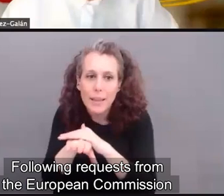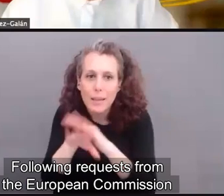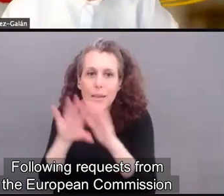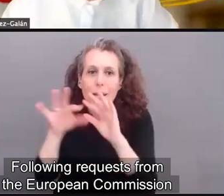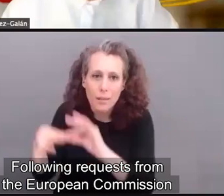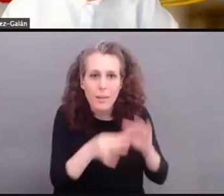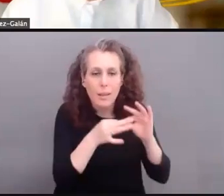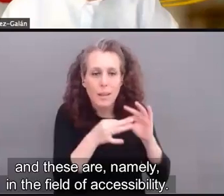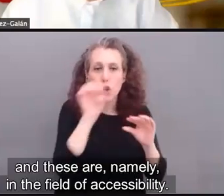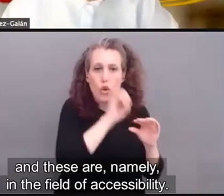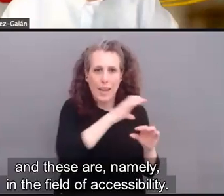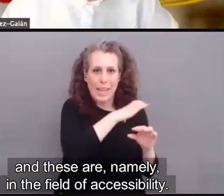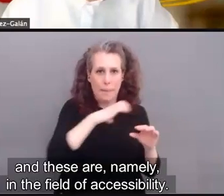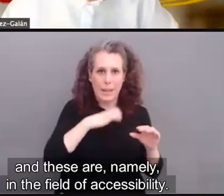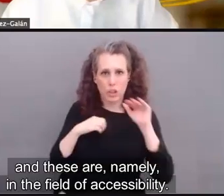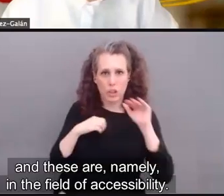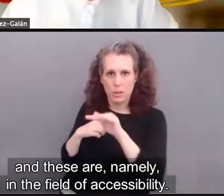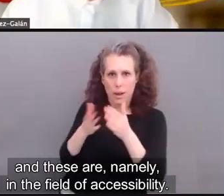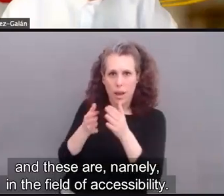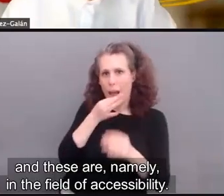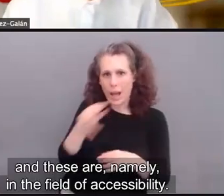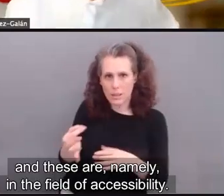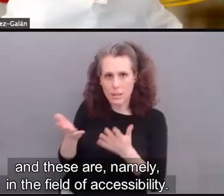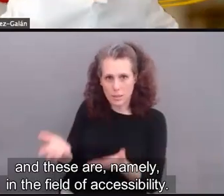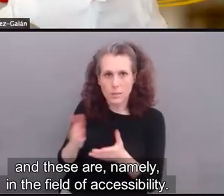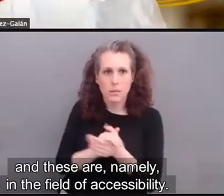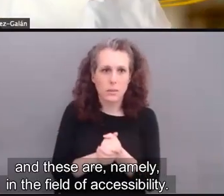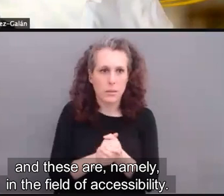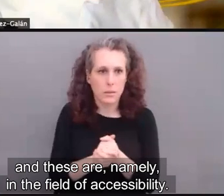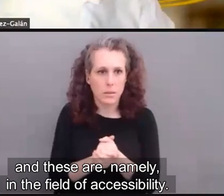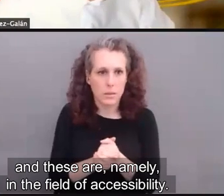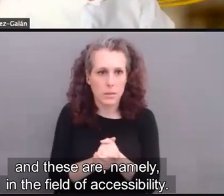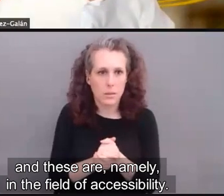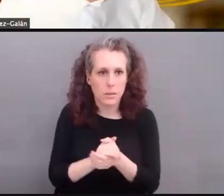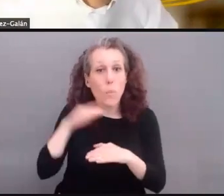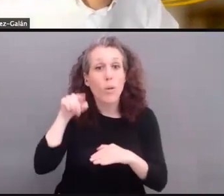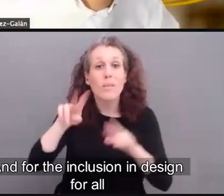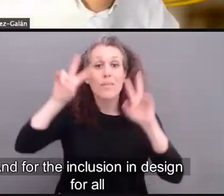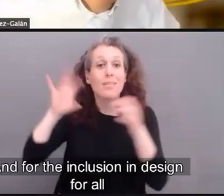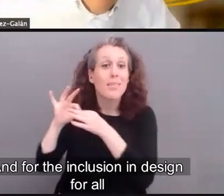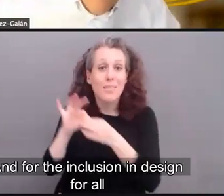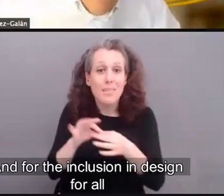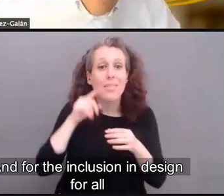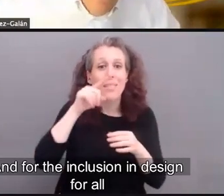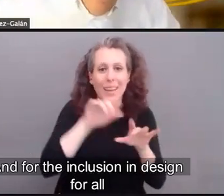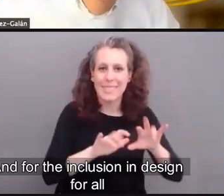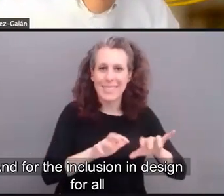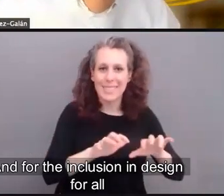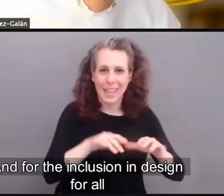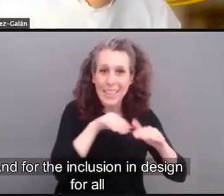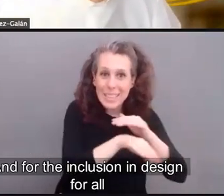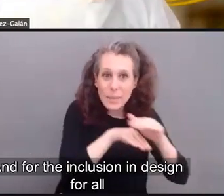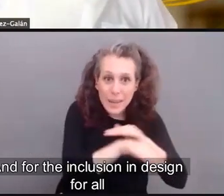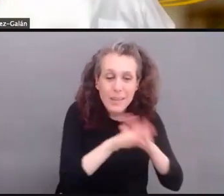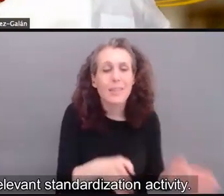European Commission. And these are namely in the field of e-accessibility, as well as for the inclusion